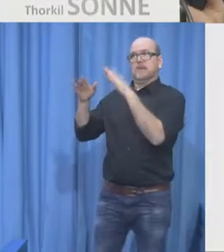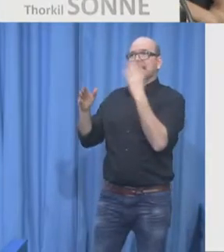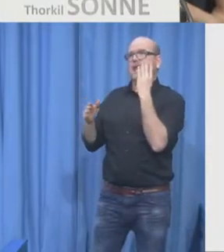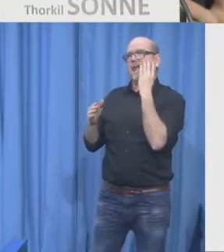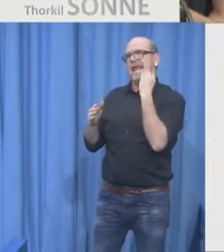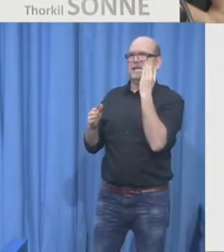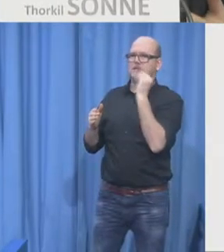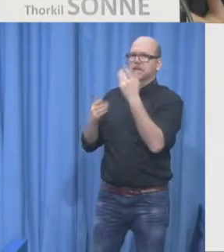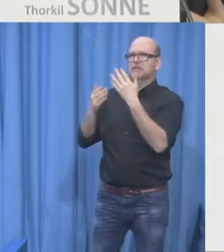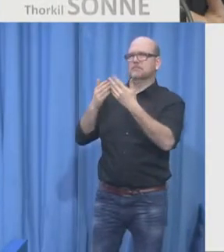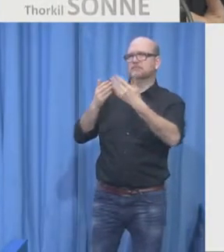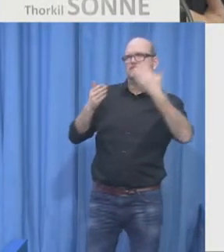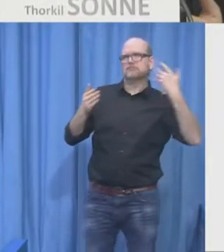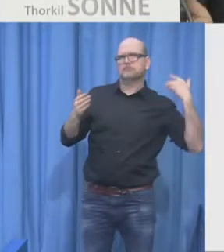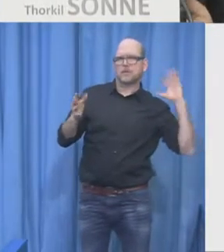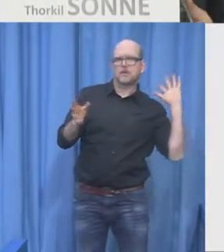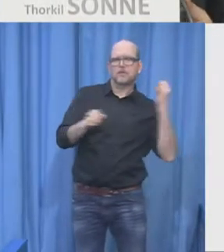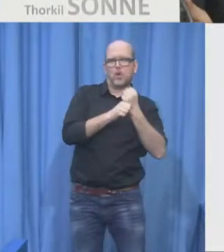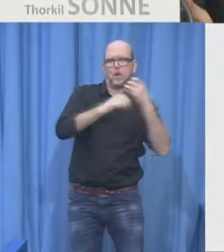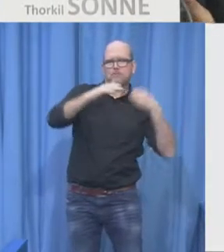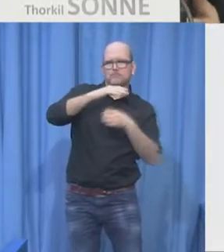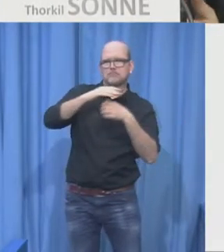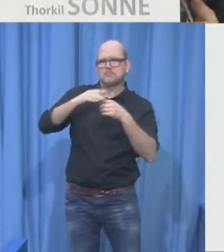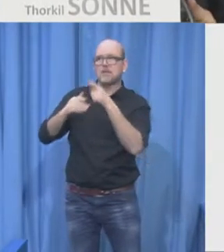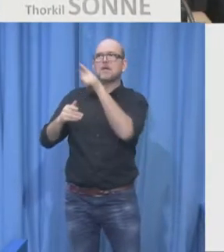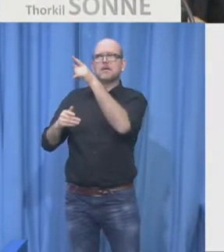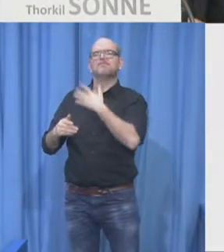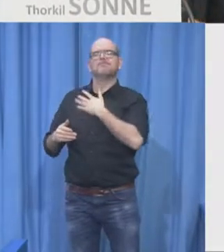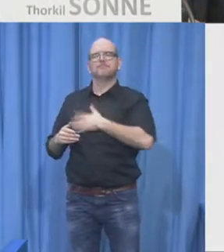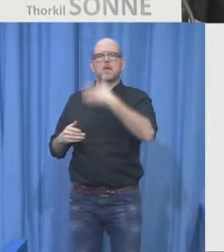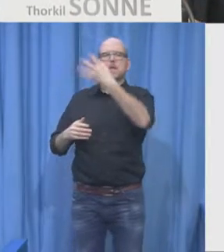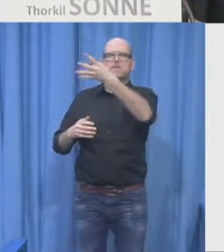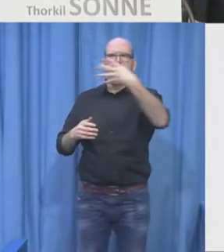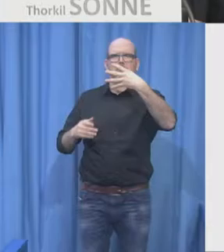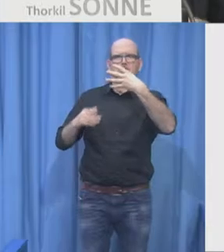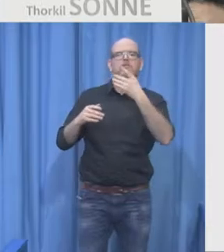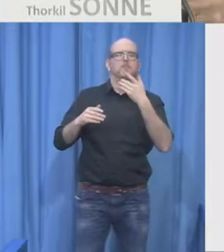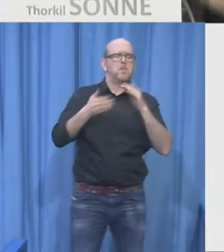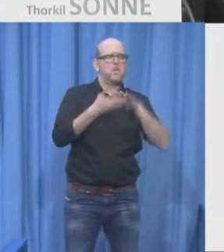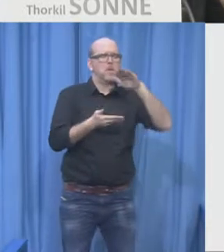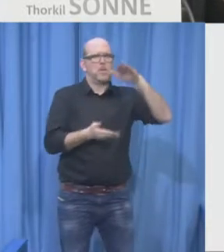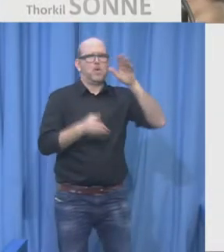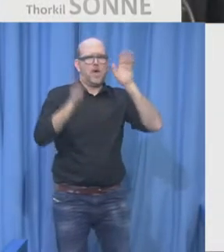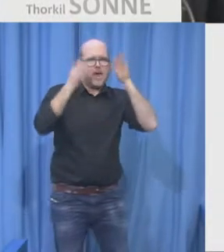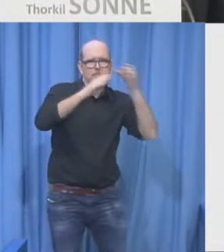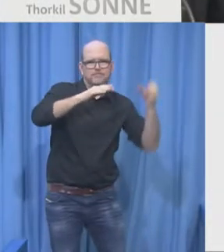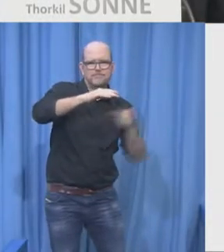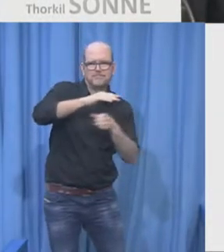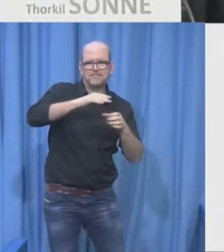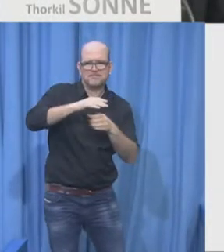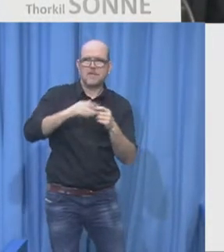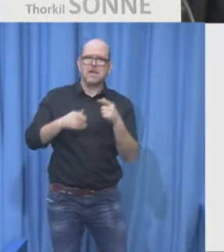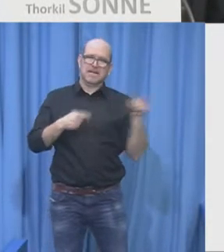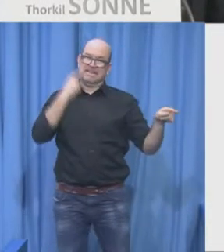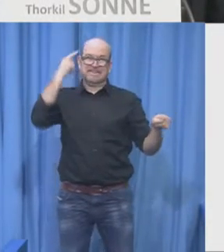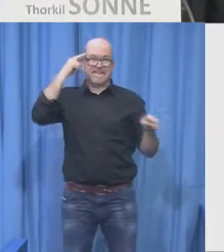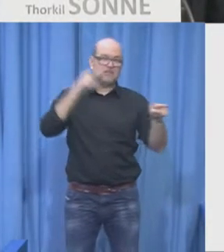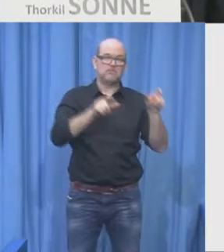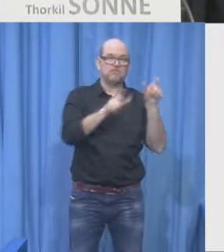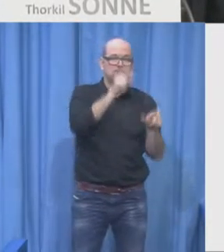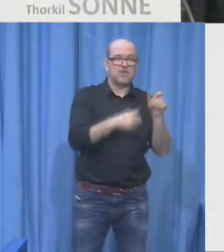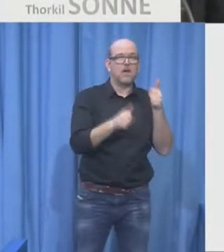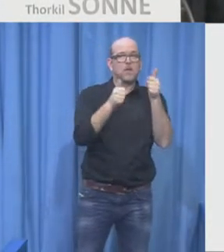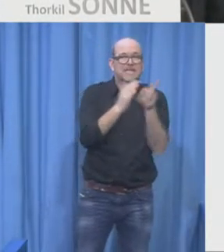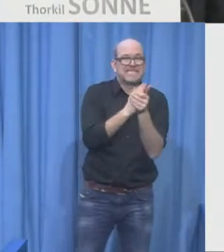used to employ autistic people, and others can benefit from that. Then we have the autism organizations